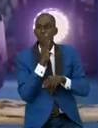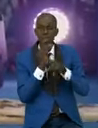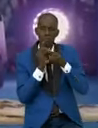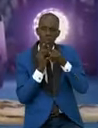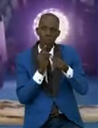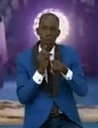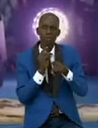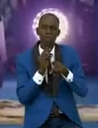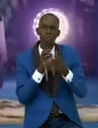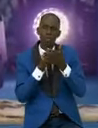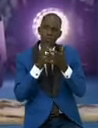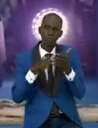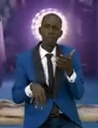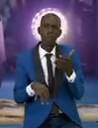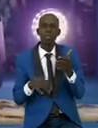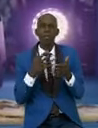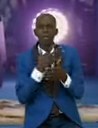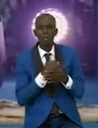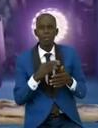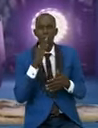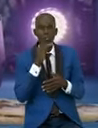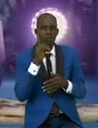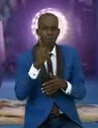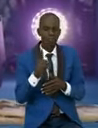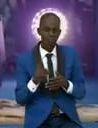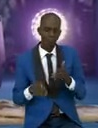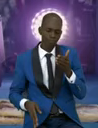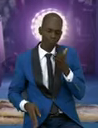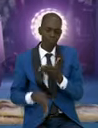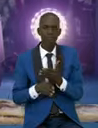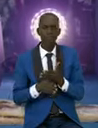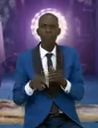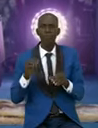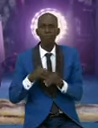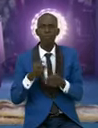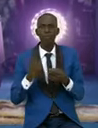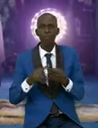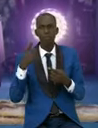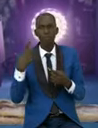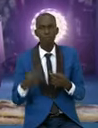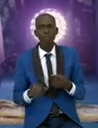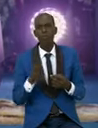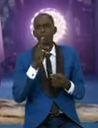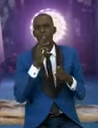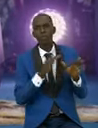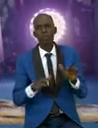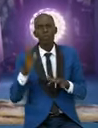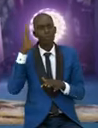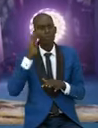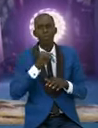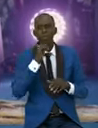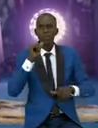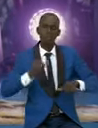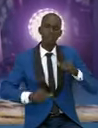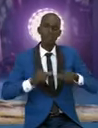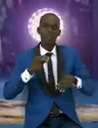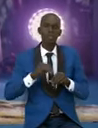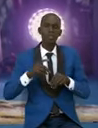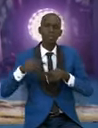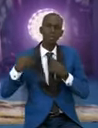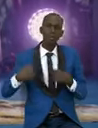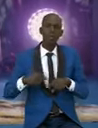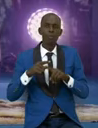removed, and be thou cast into the sea, and shall not doubt in his heart, but